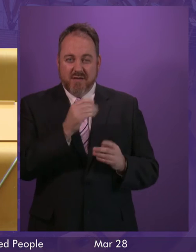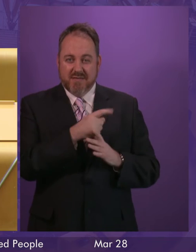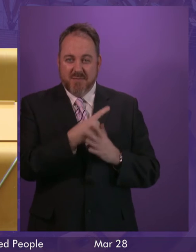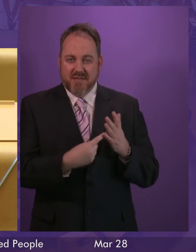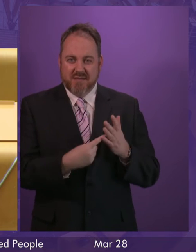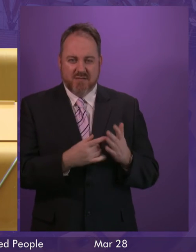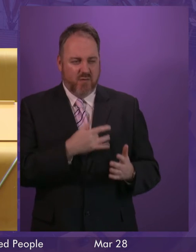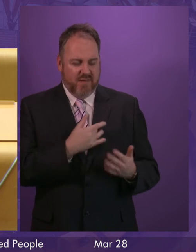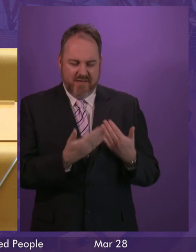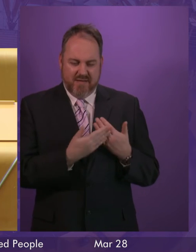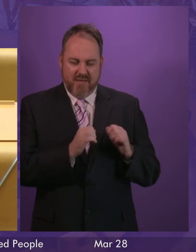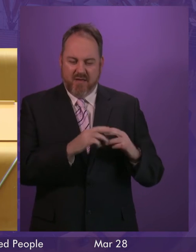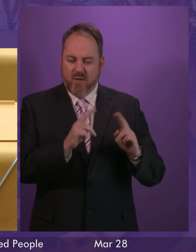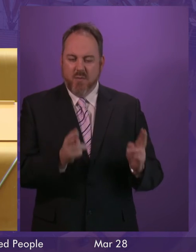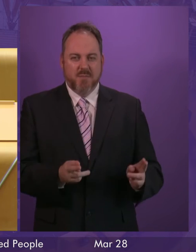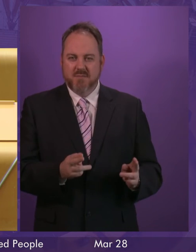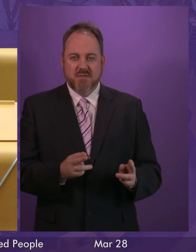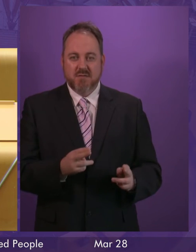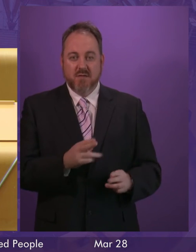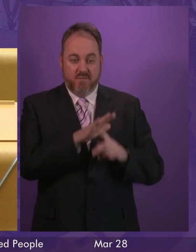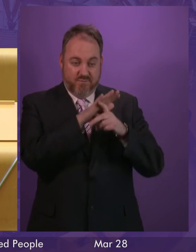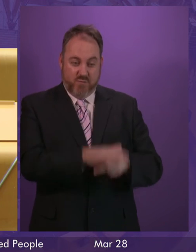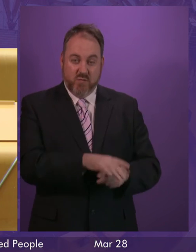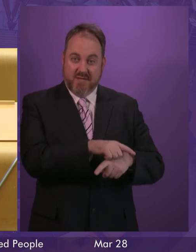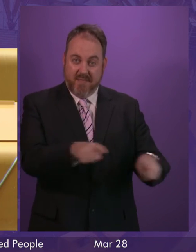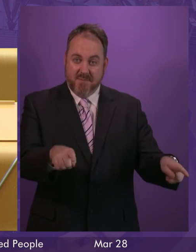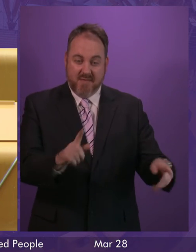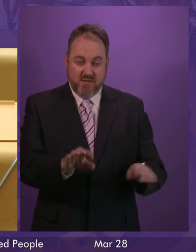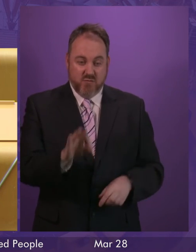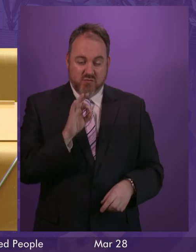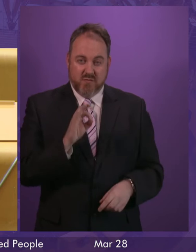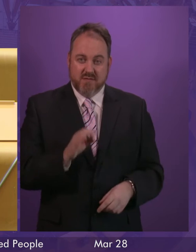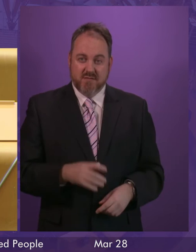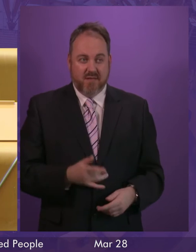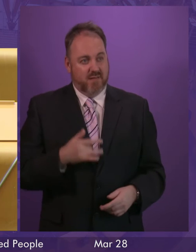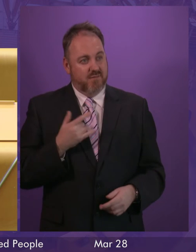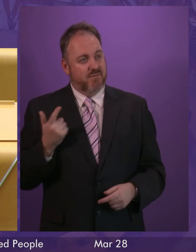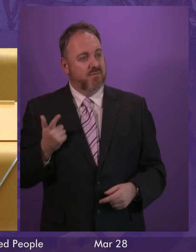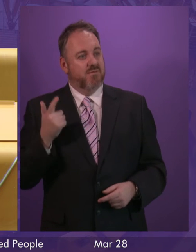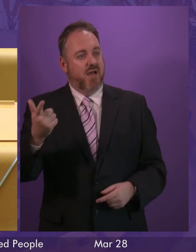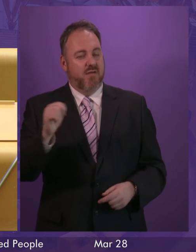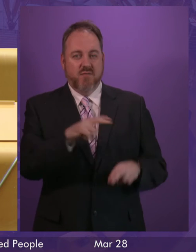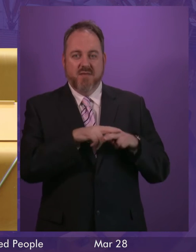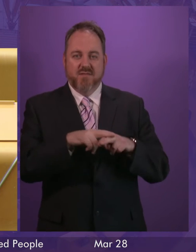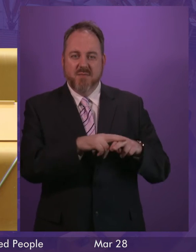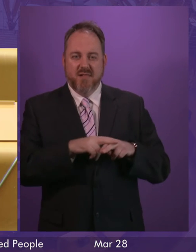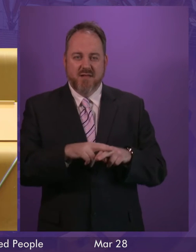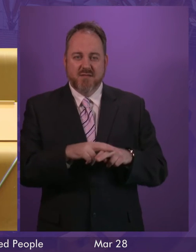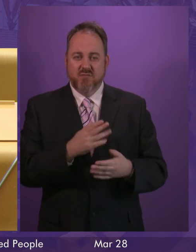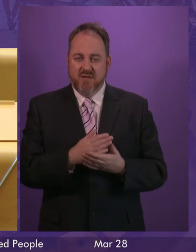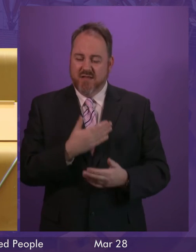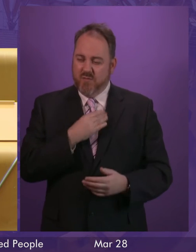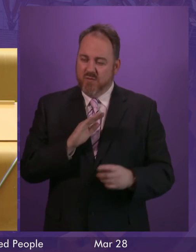from home, in the majority of cases against their wishes. If we are to deliver a fairer Scotland for